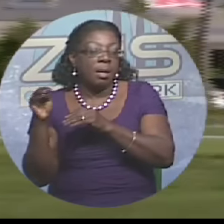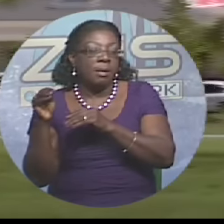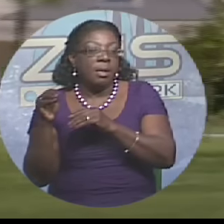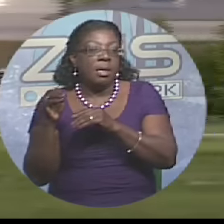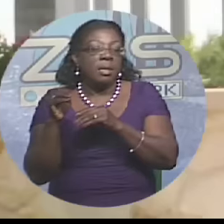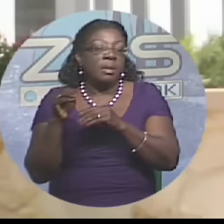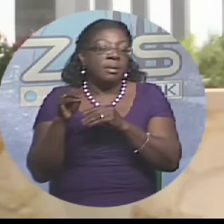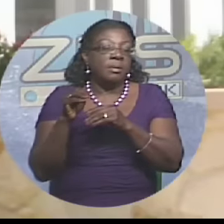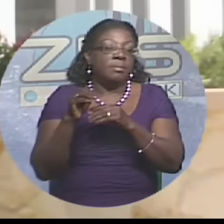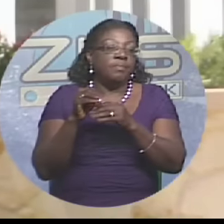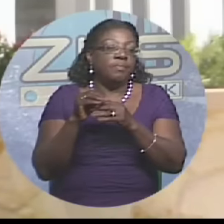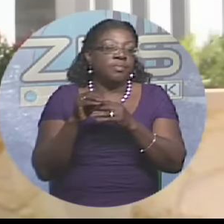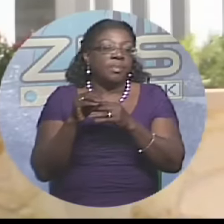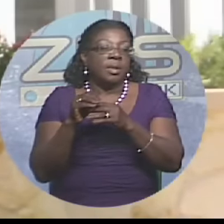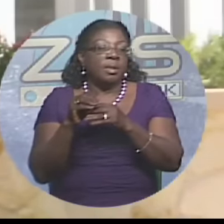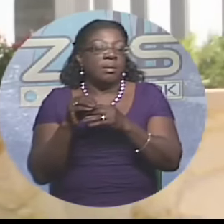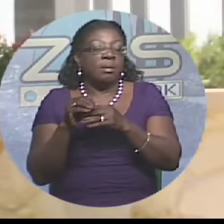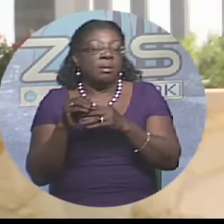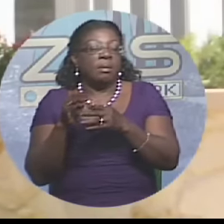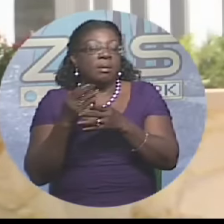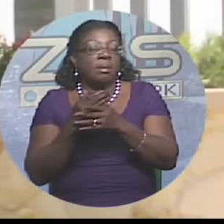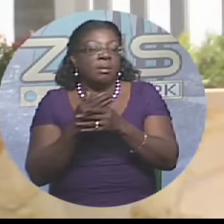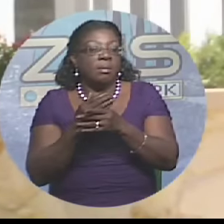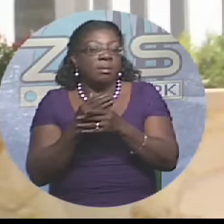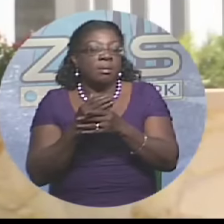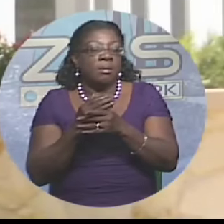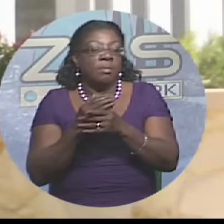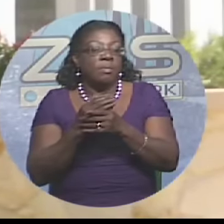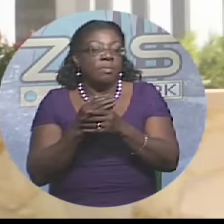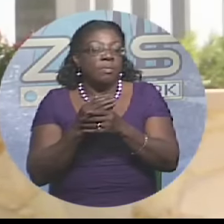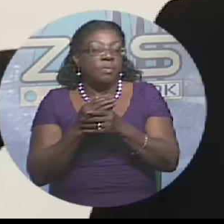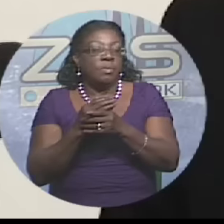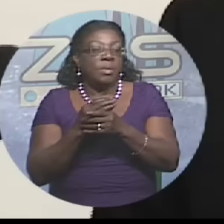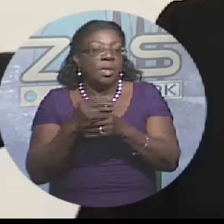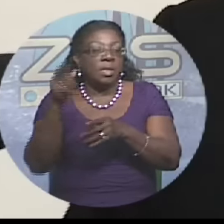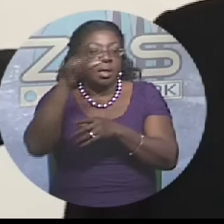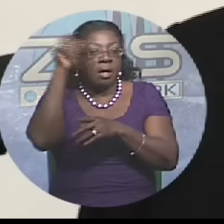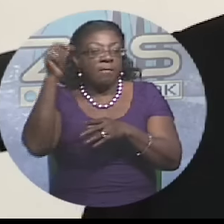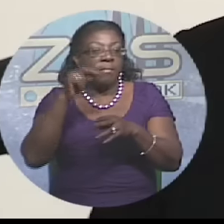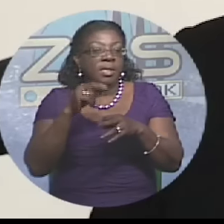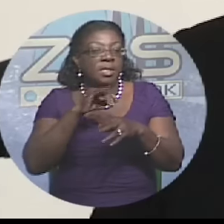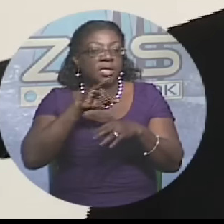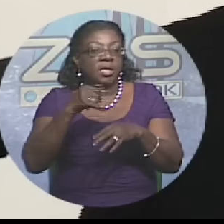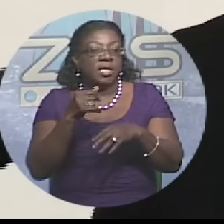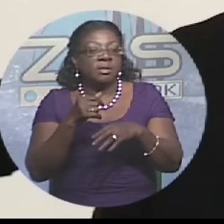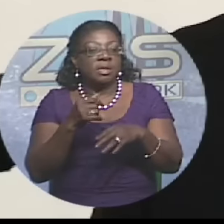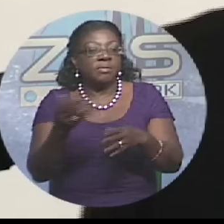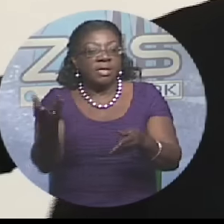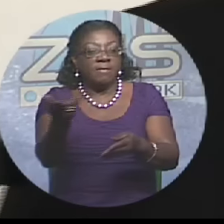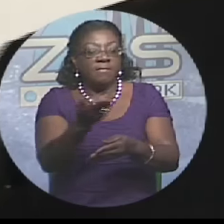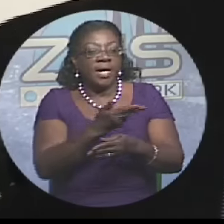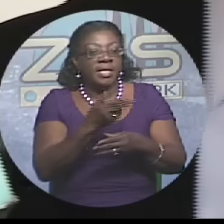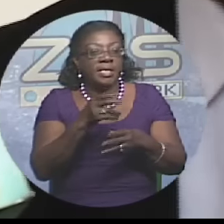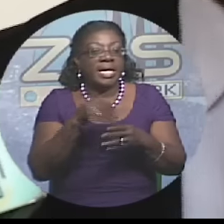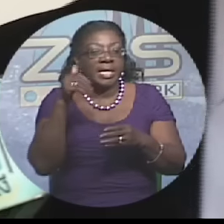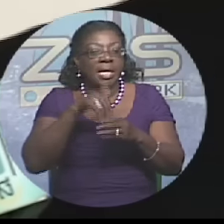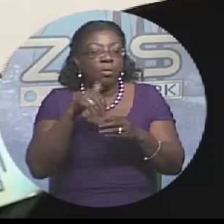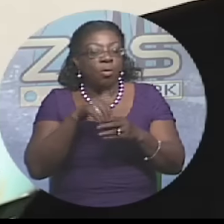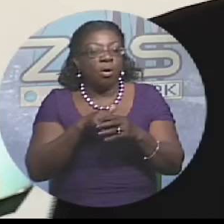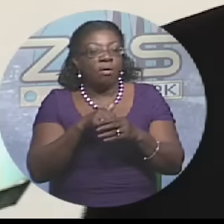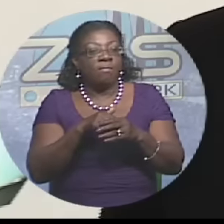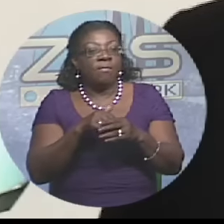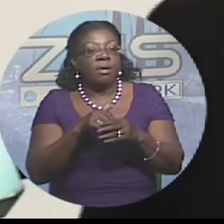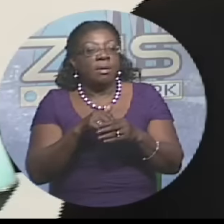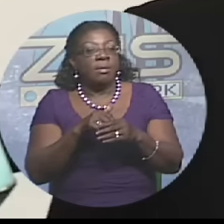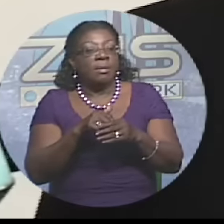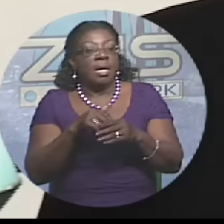between the construction company, the bank, and Bahamar owners. The government just was invited to get involved in it,